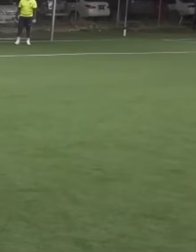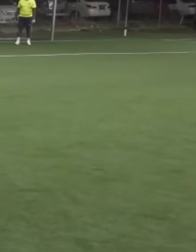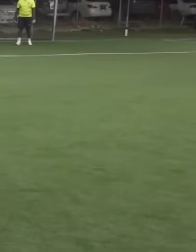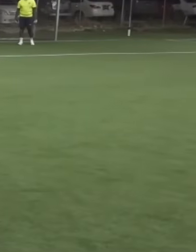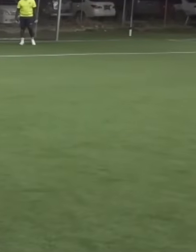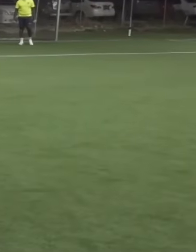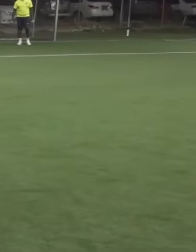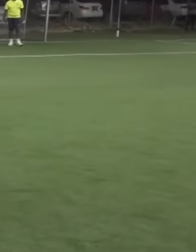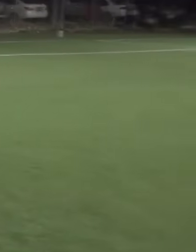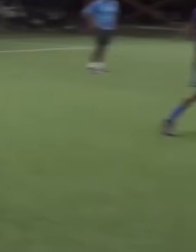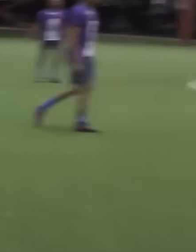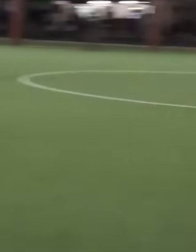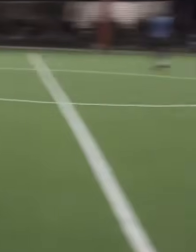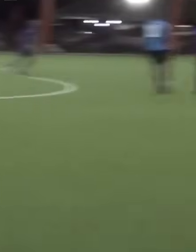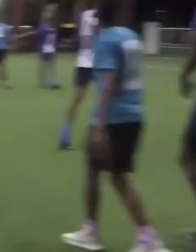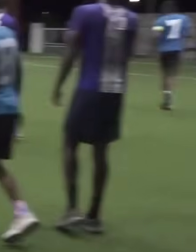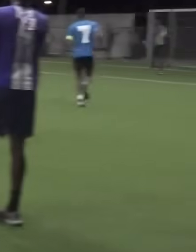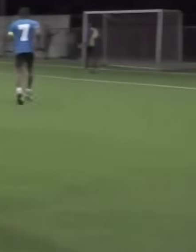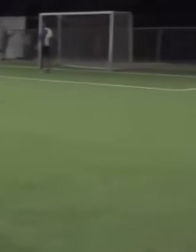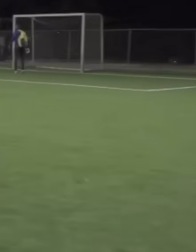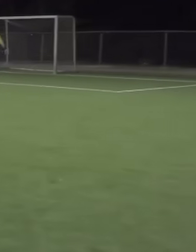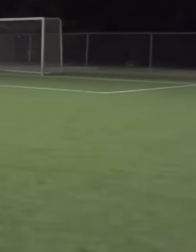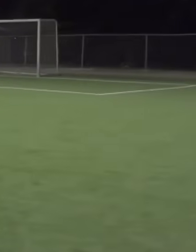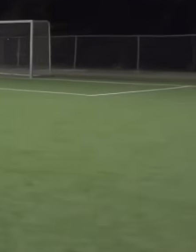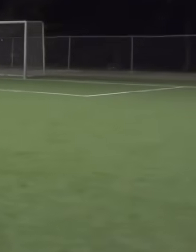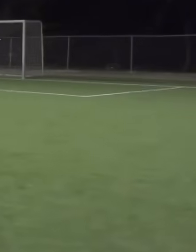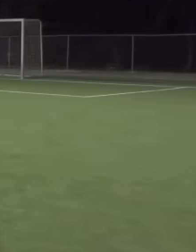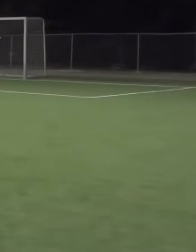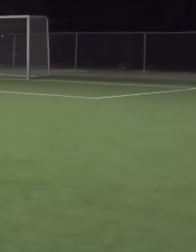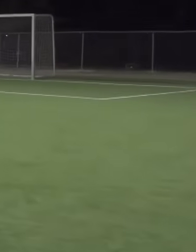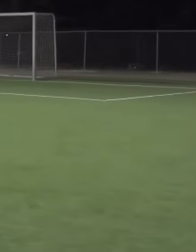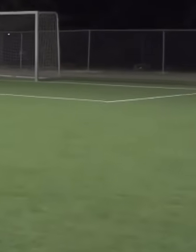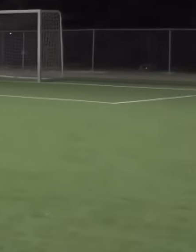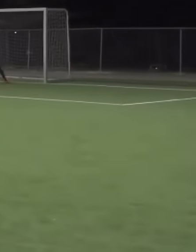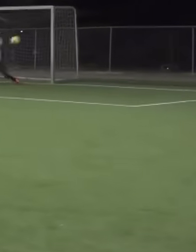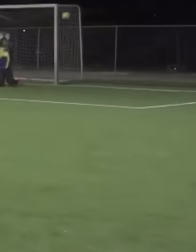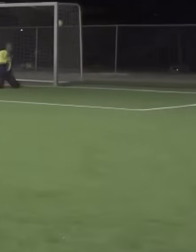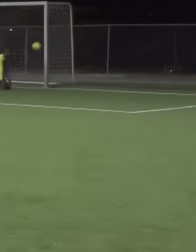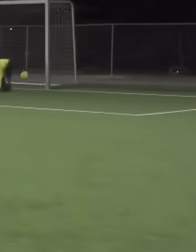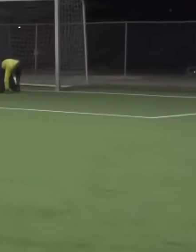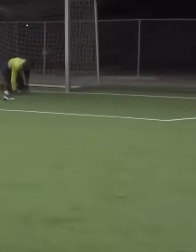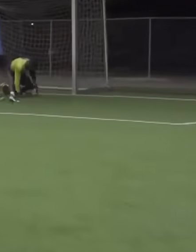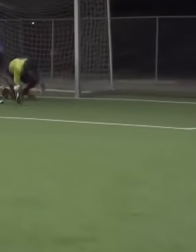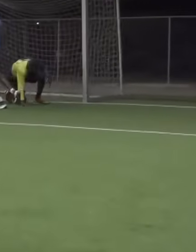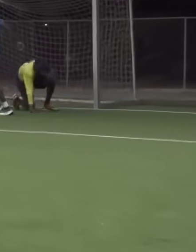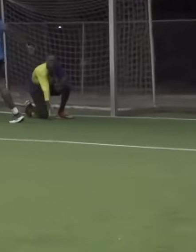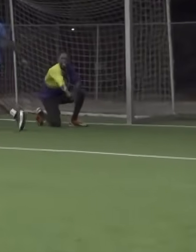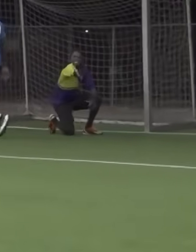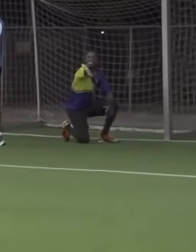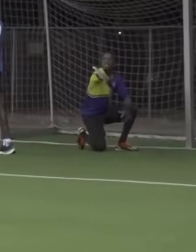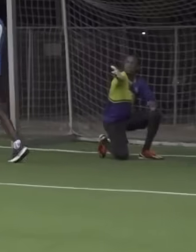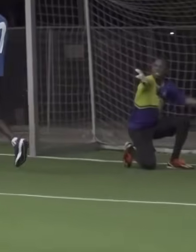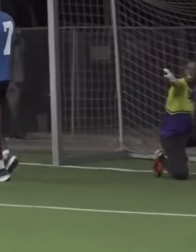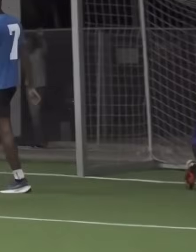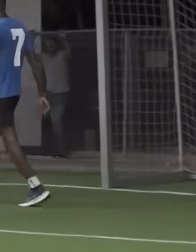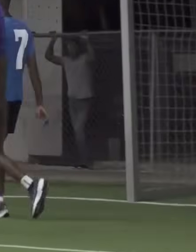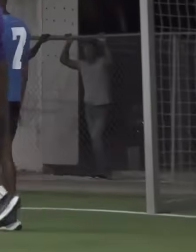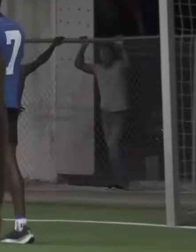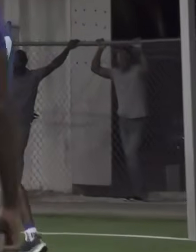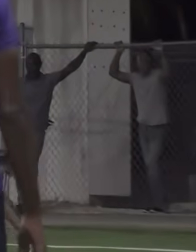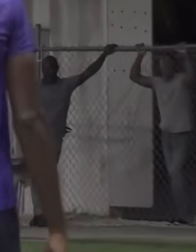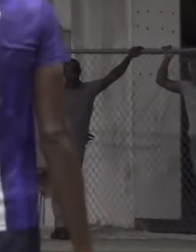be. Barbados Conference Services Limited snatched a 3rd. Guess who? Gibson again,